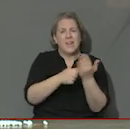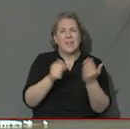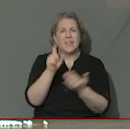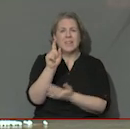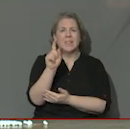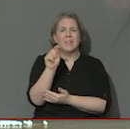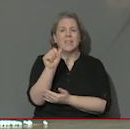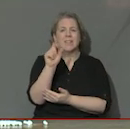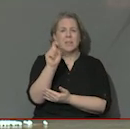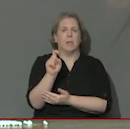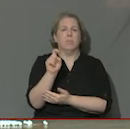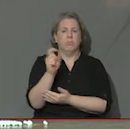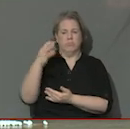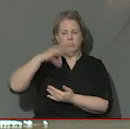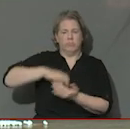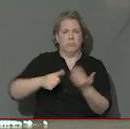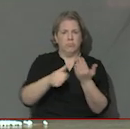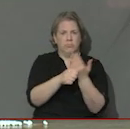They say